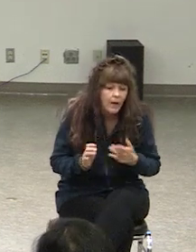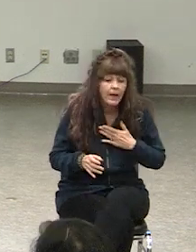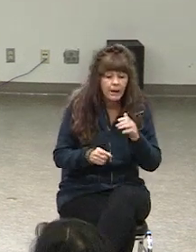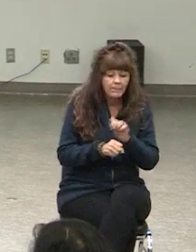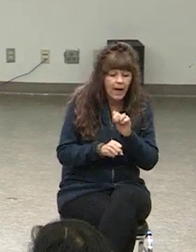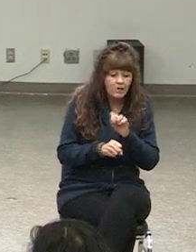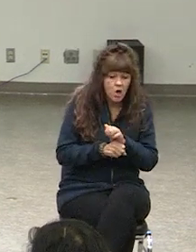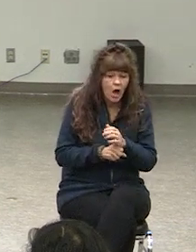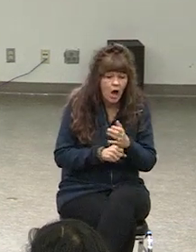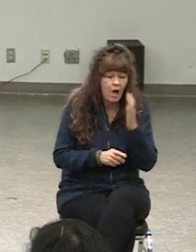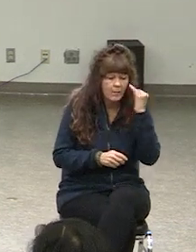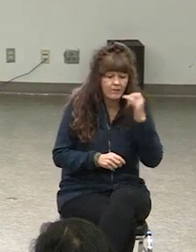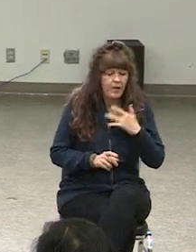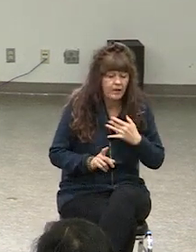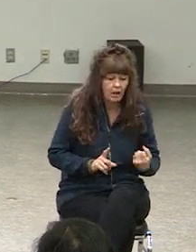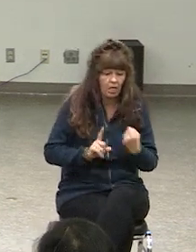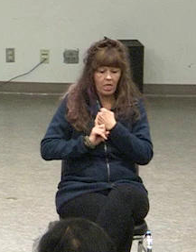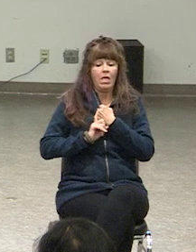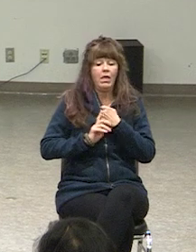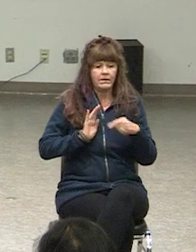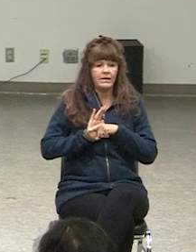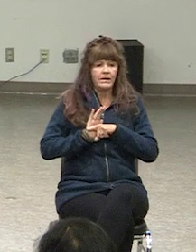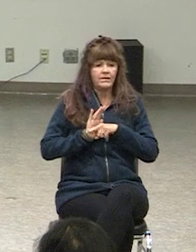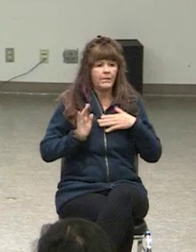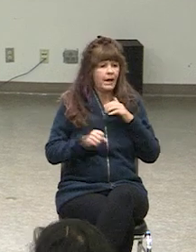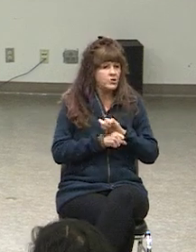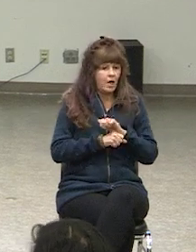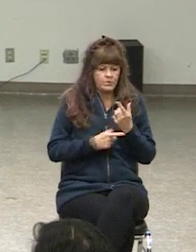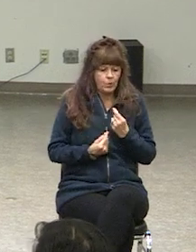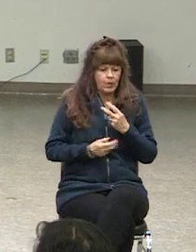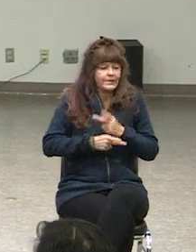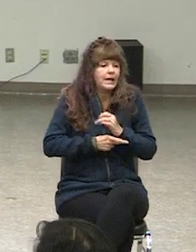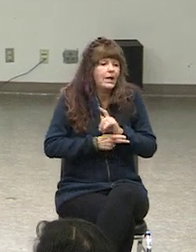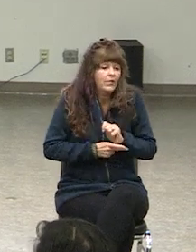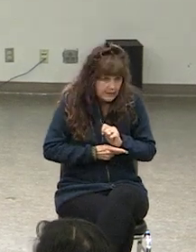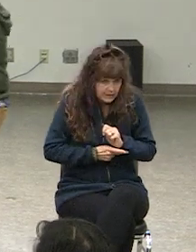that impact that my actions, my words had in a moment.